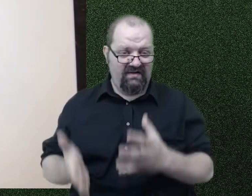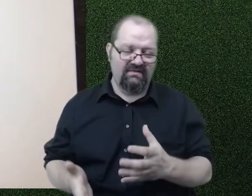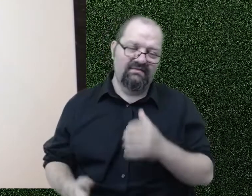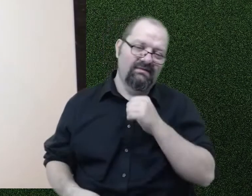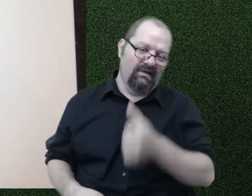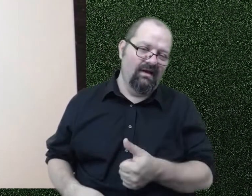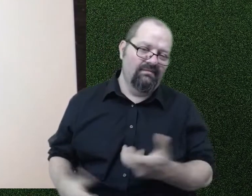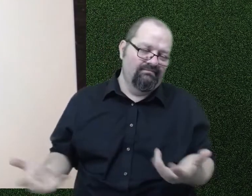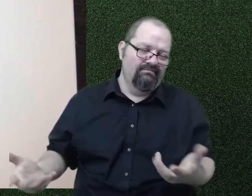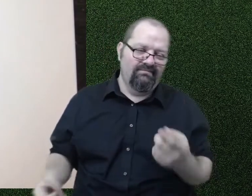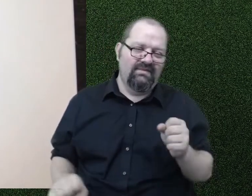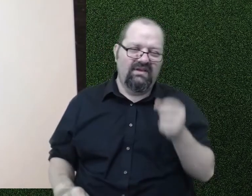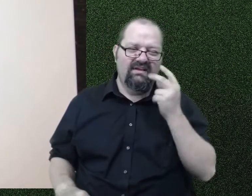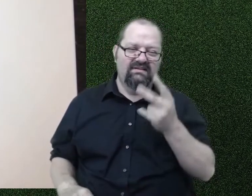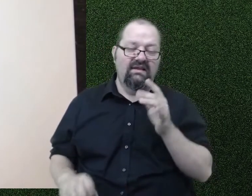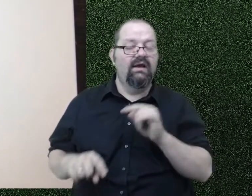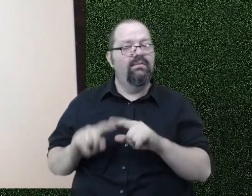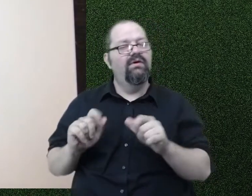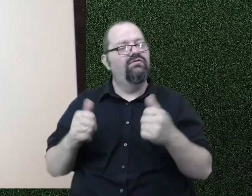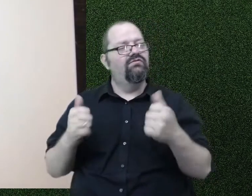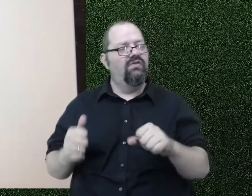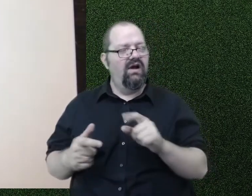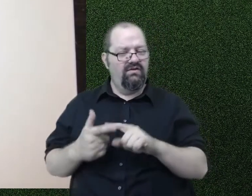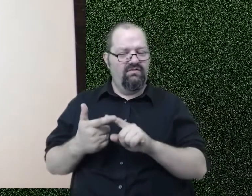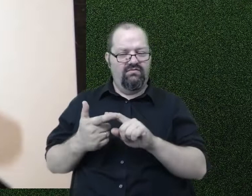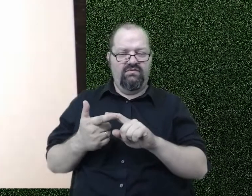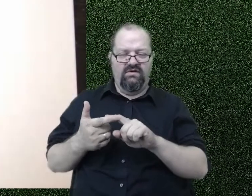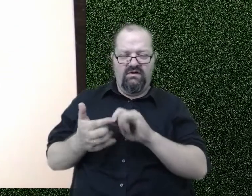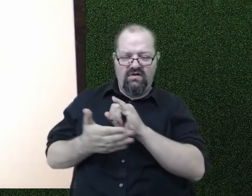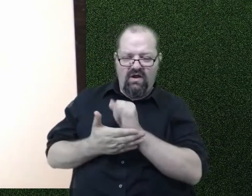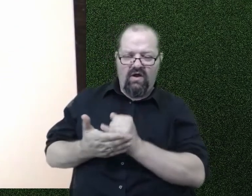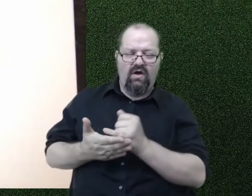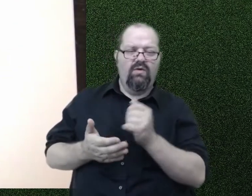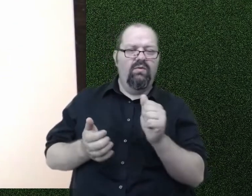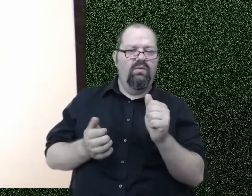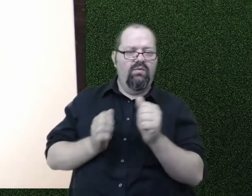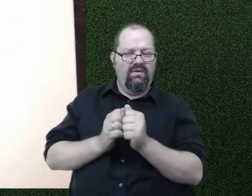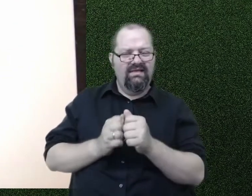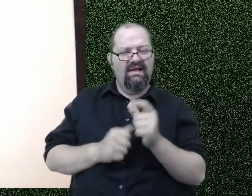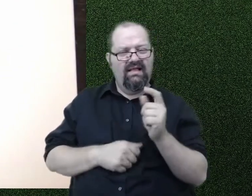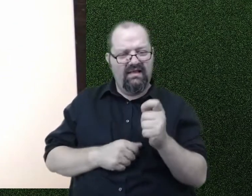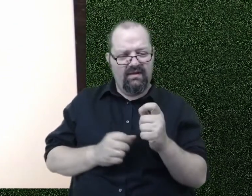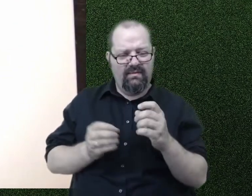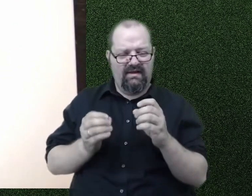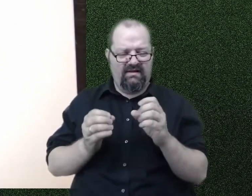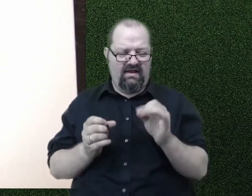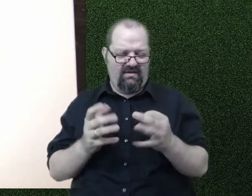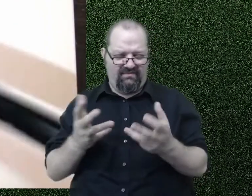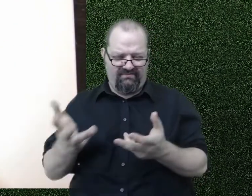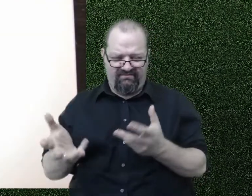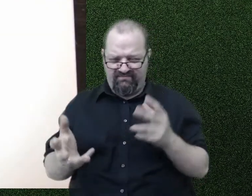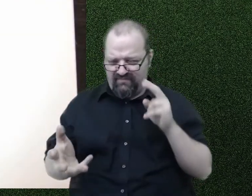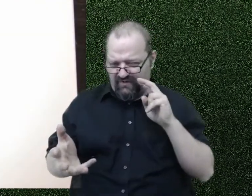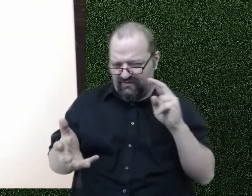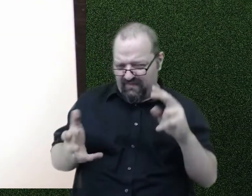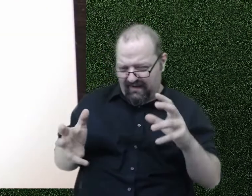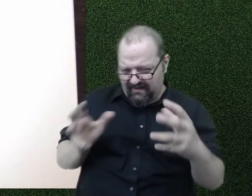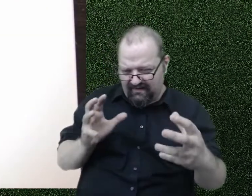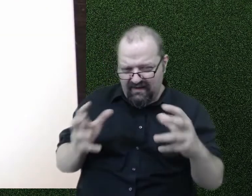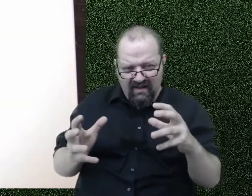great, but you do try to draw your graphs with a little bit of perspective. The z-axis points up,